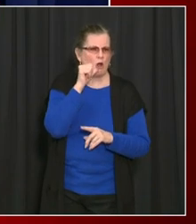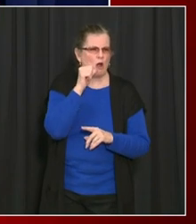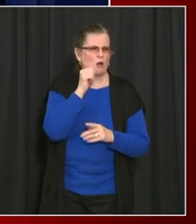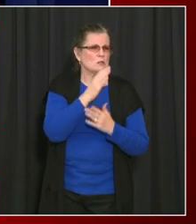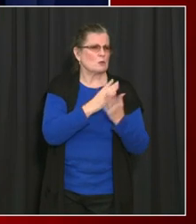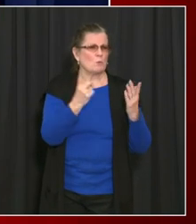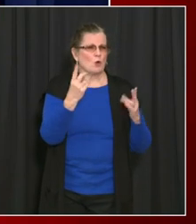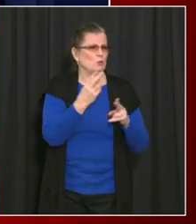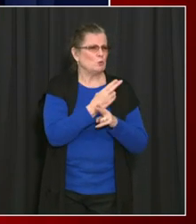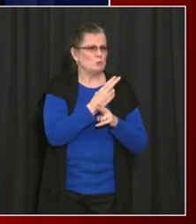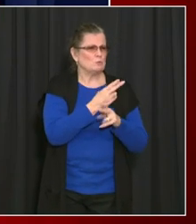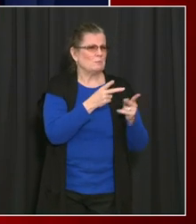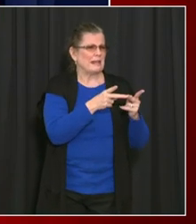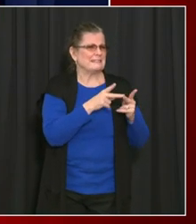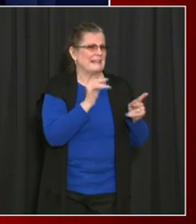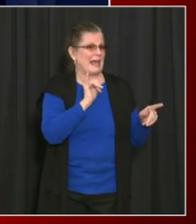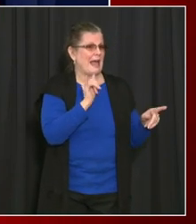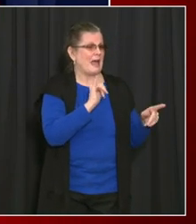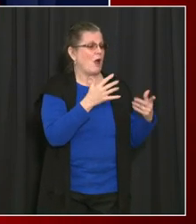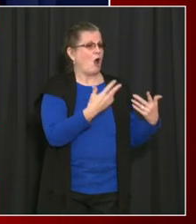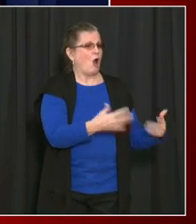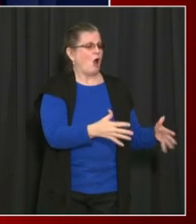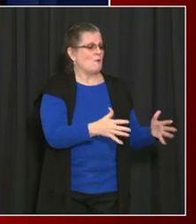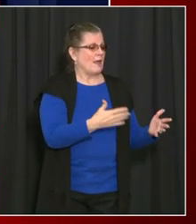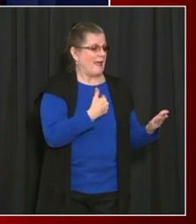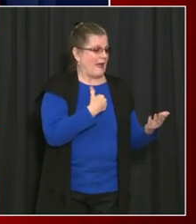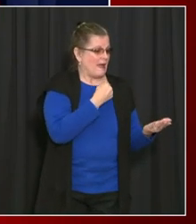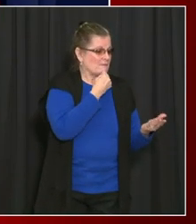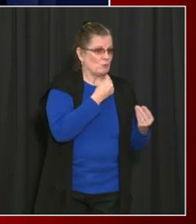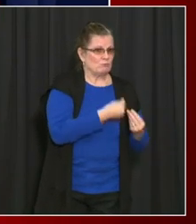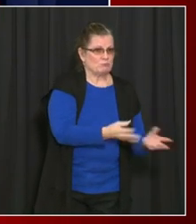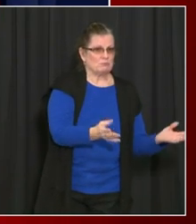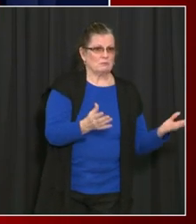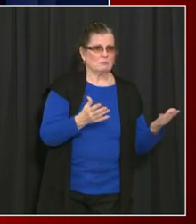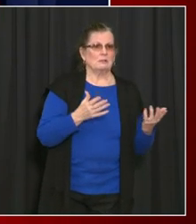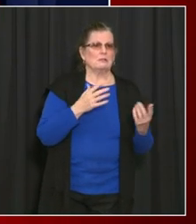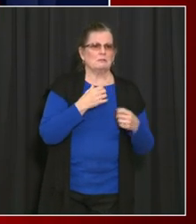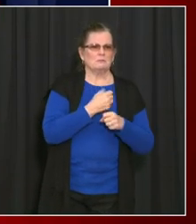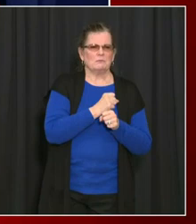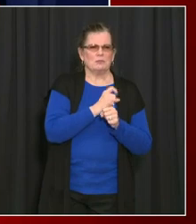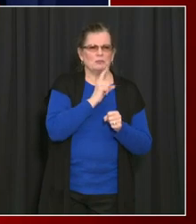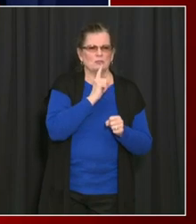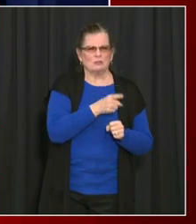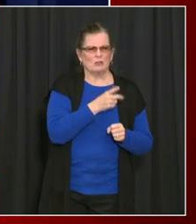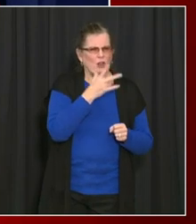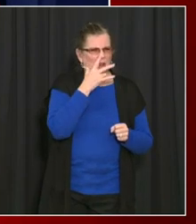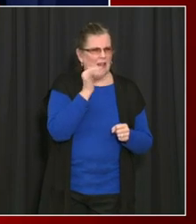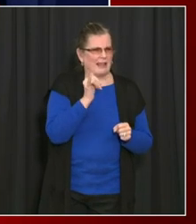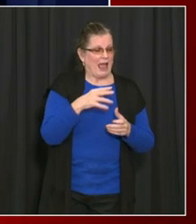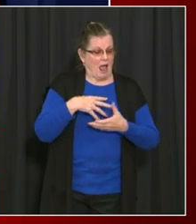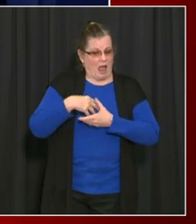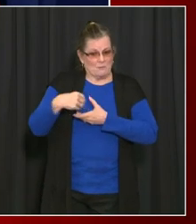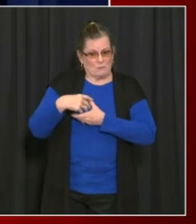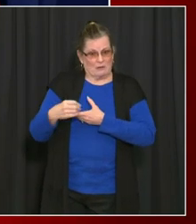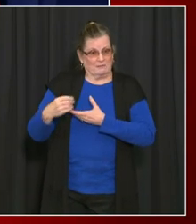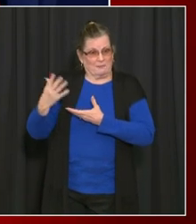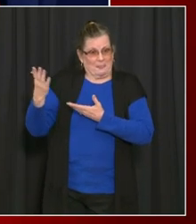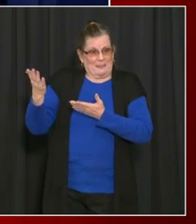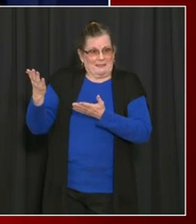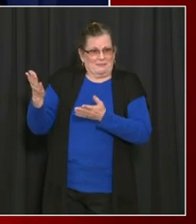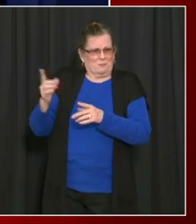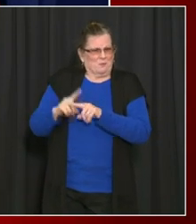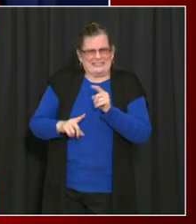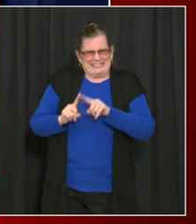that are already approved to provide such outdoor service by ABRA may also operate outdoor dining. What is the difference